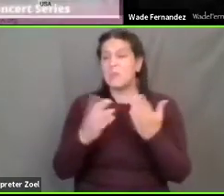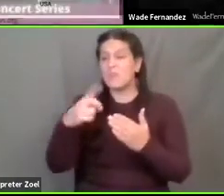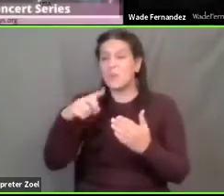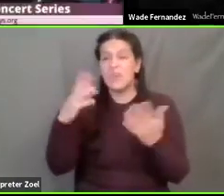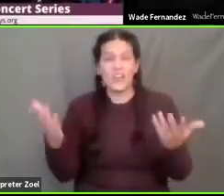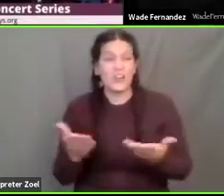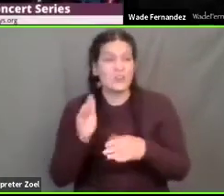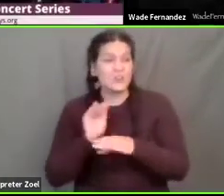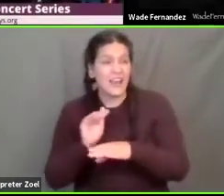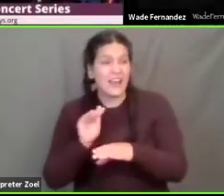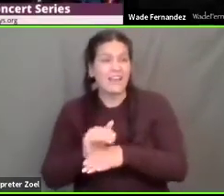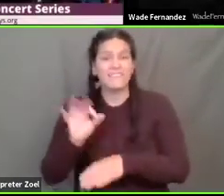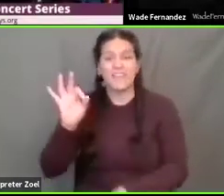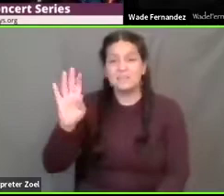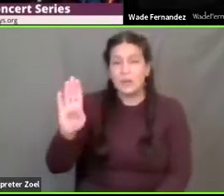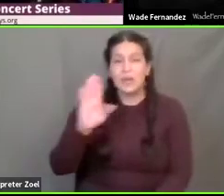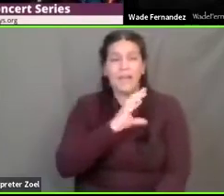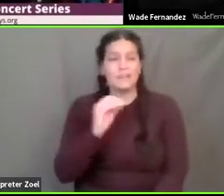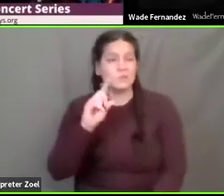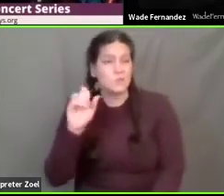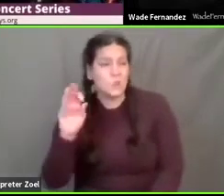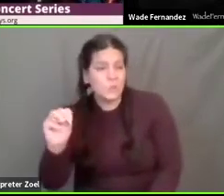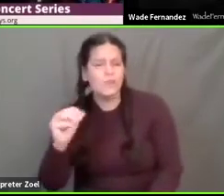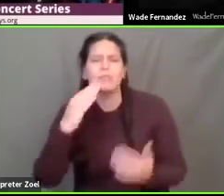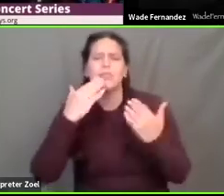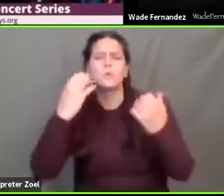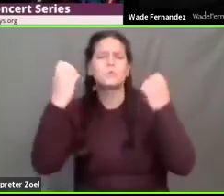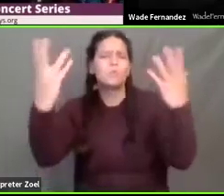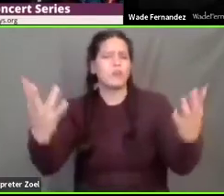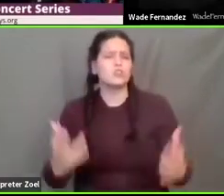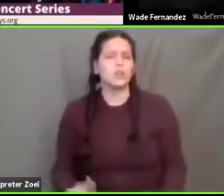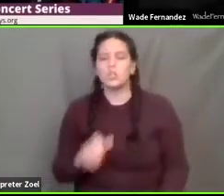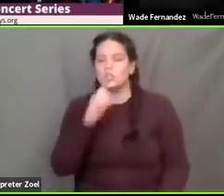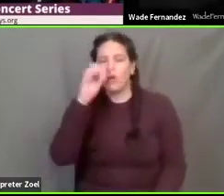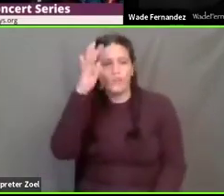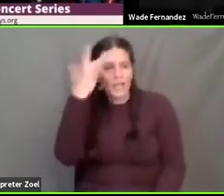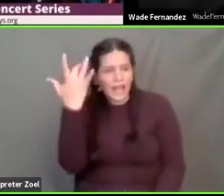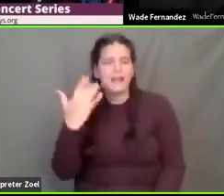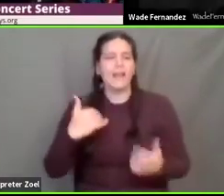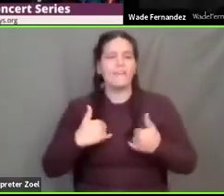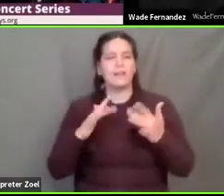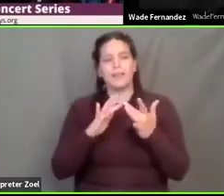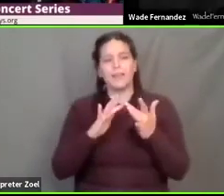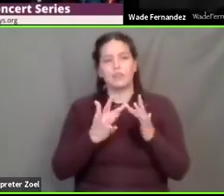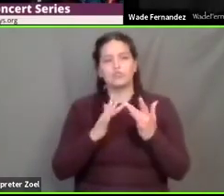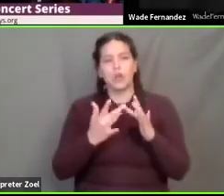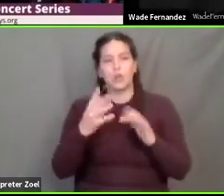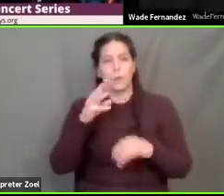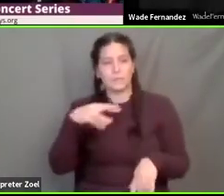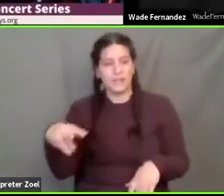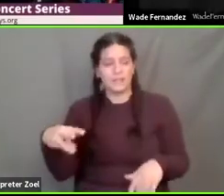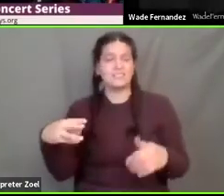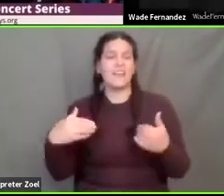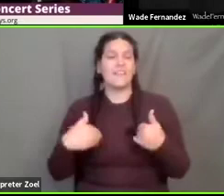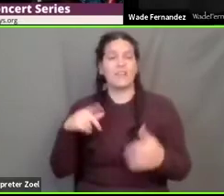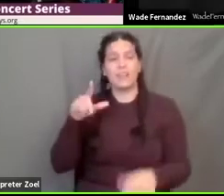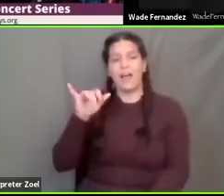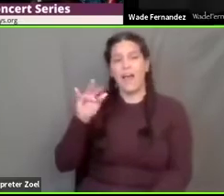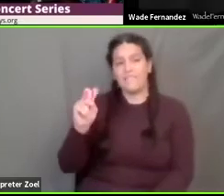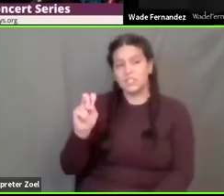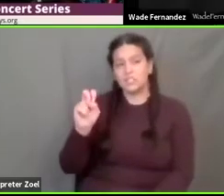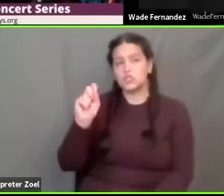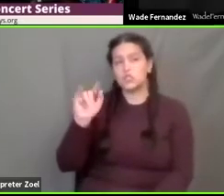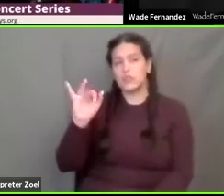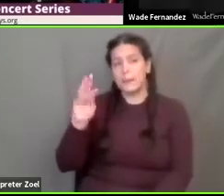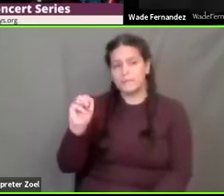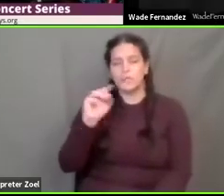and on Zoom. Thank you very much. Don't forget about our electronic sites. We're live streaming, and don't forget